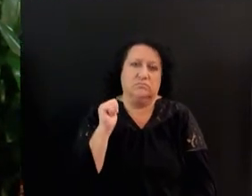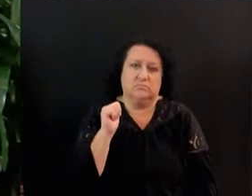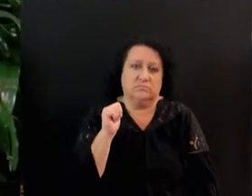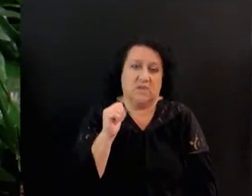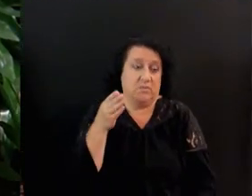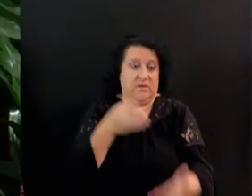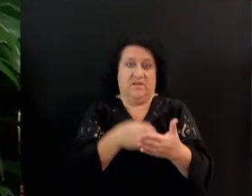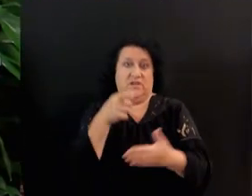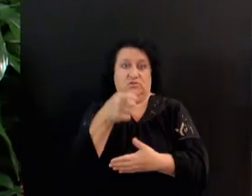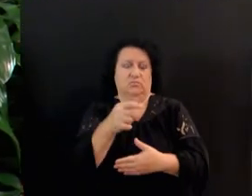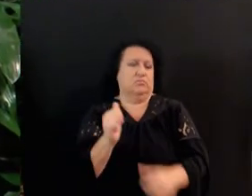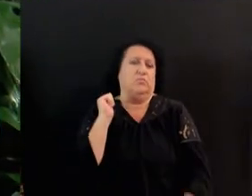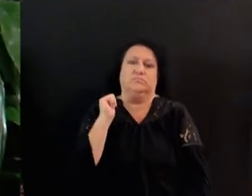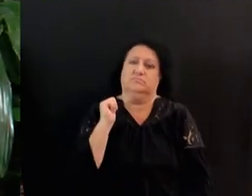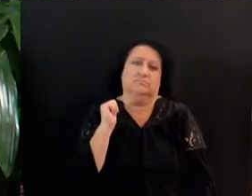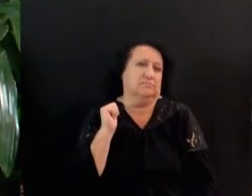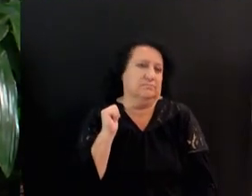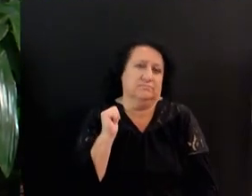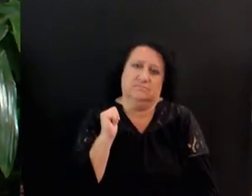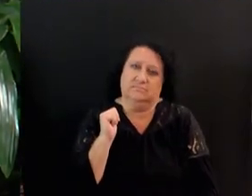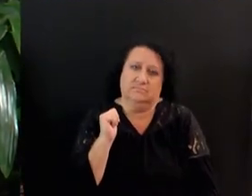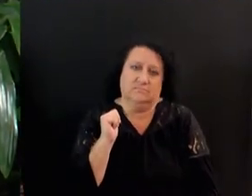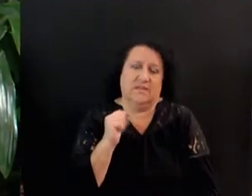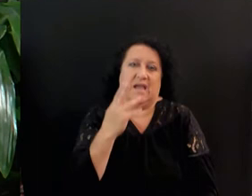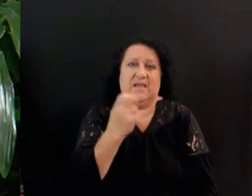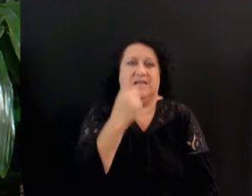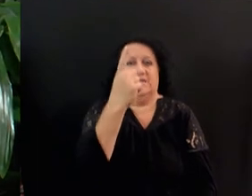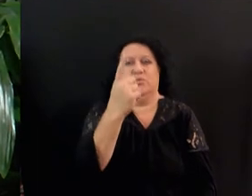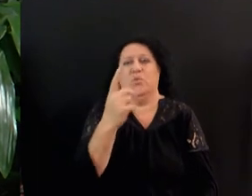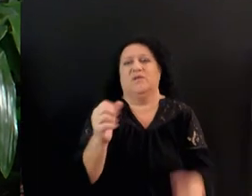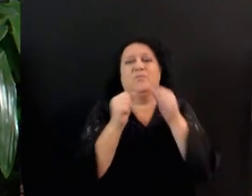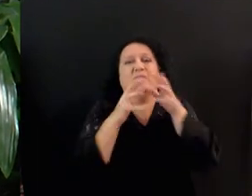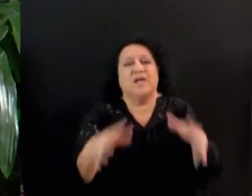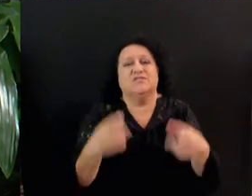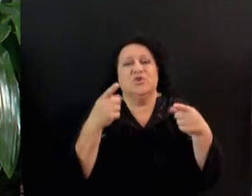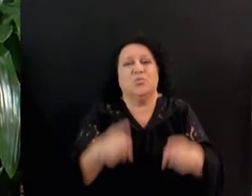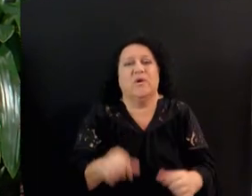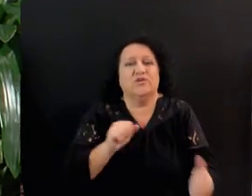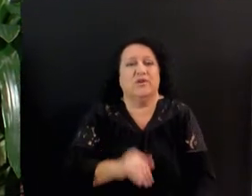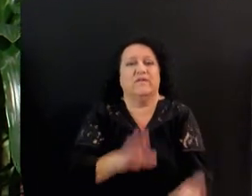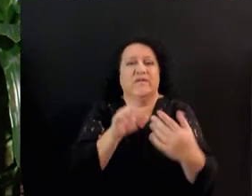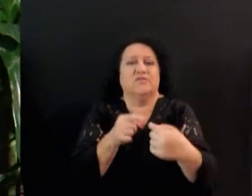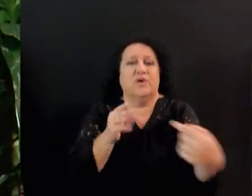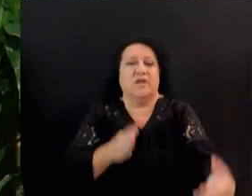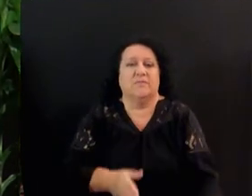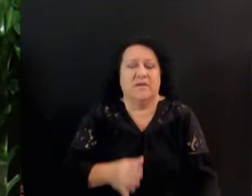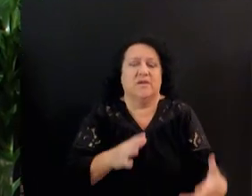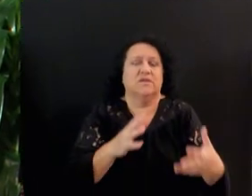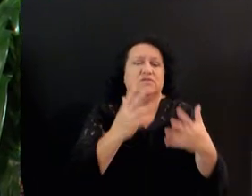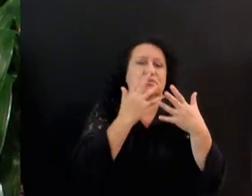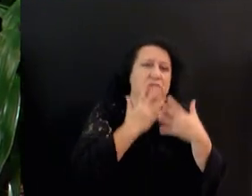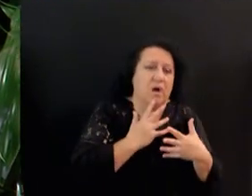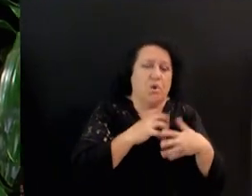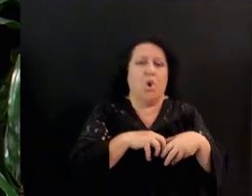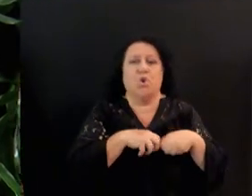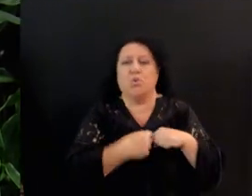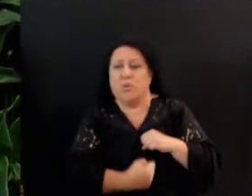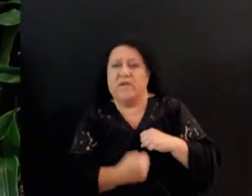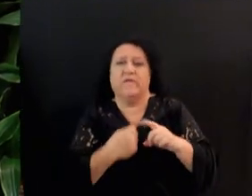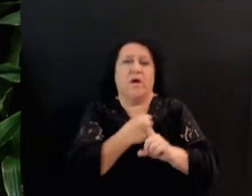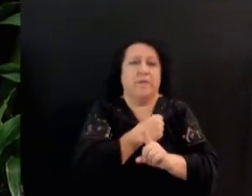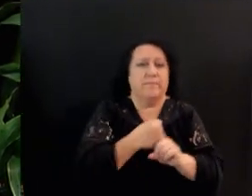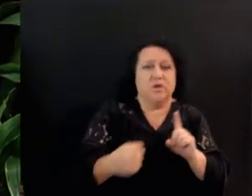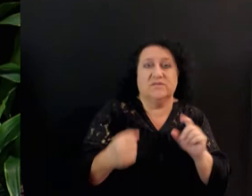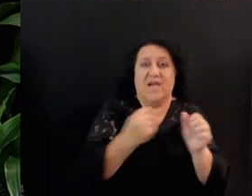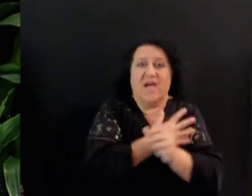of your enemies, including death and suffering, sorrow, grief, abuse. He is the one who has promised